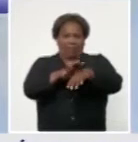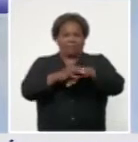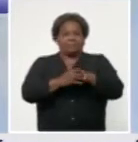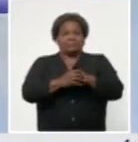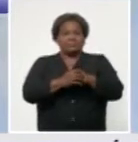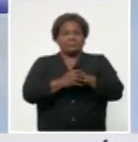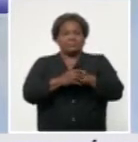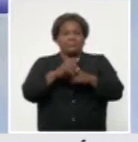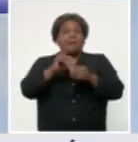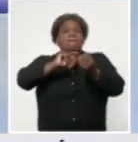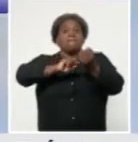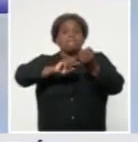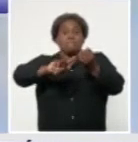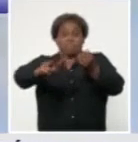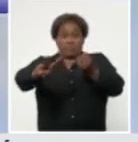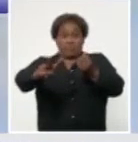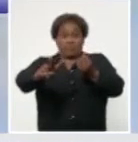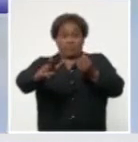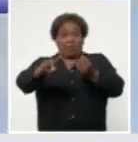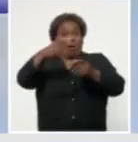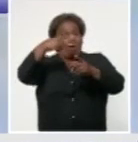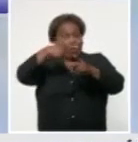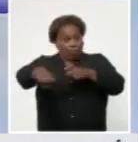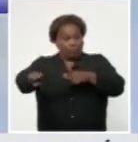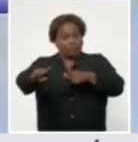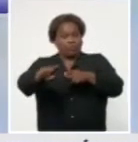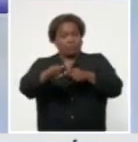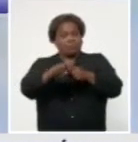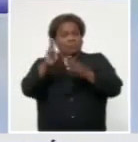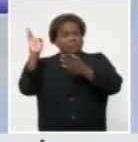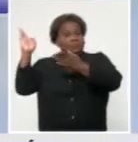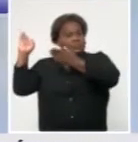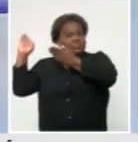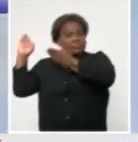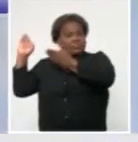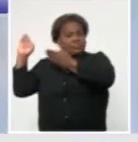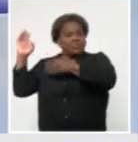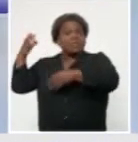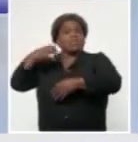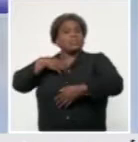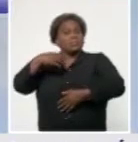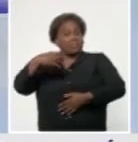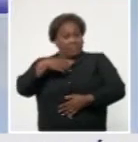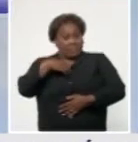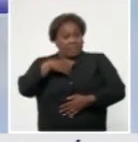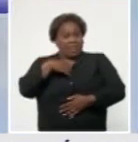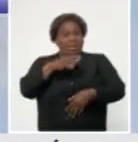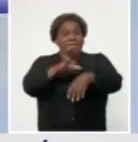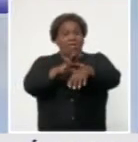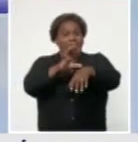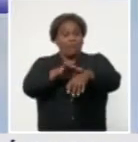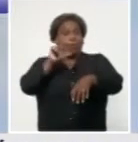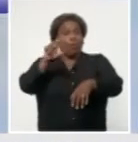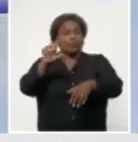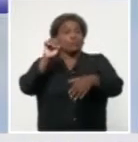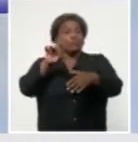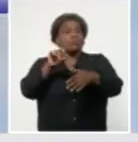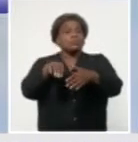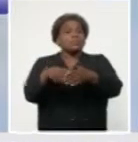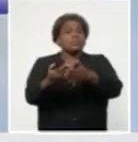in the last 15 days, with the 7 cases diagnosed, and it has a rate of 1.82